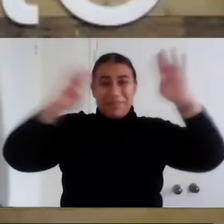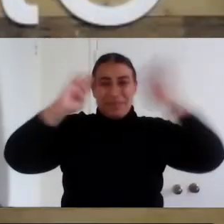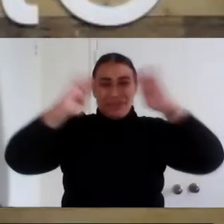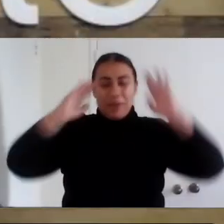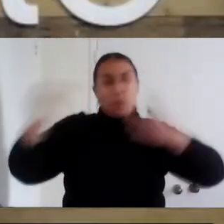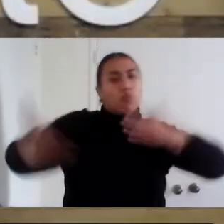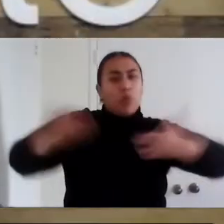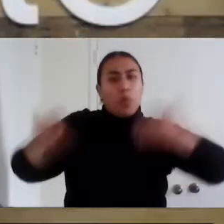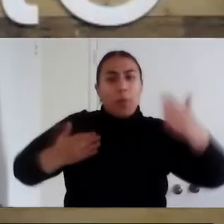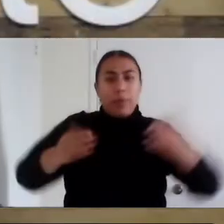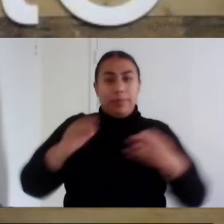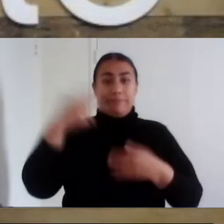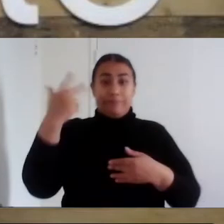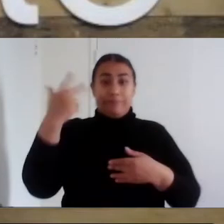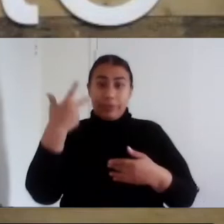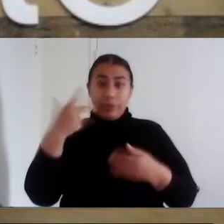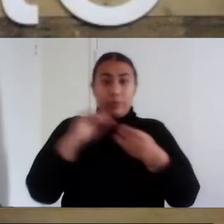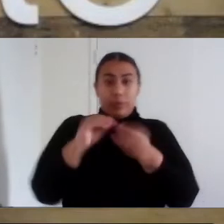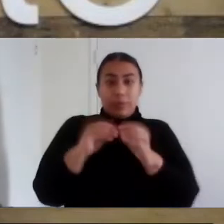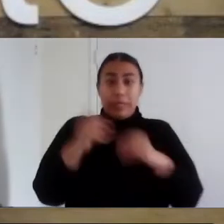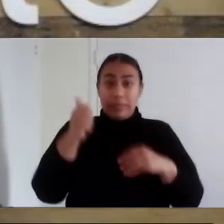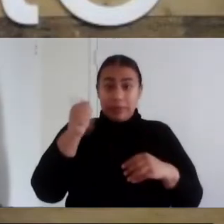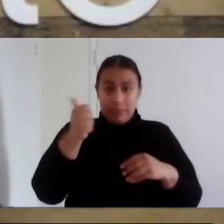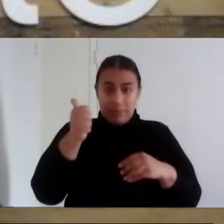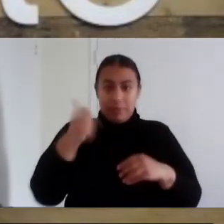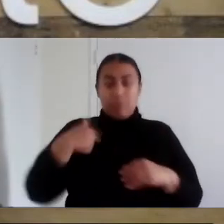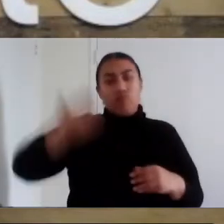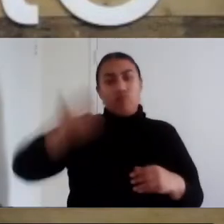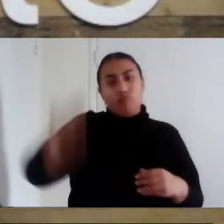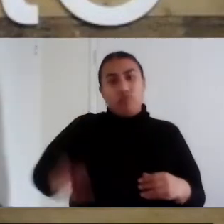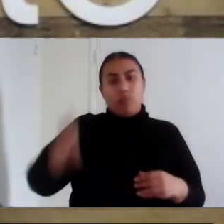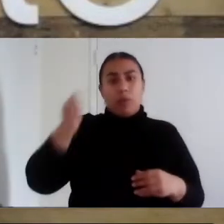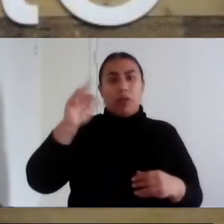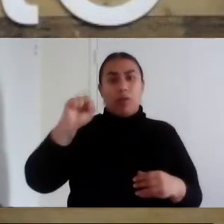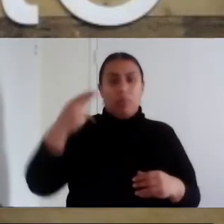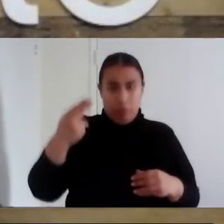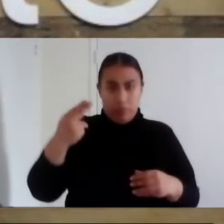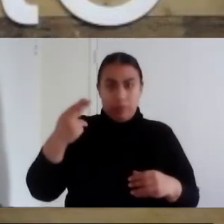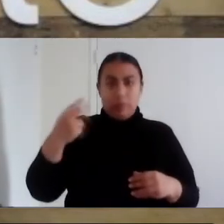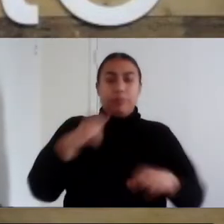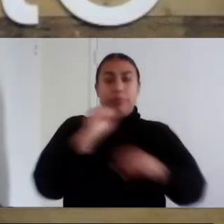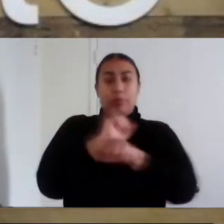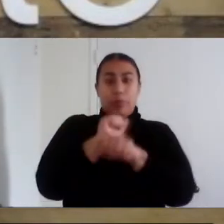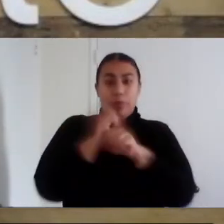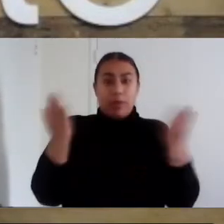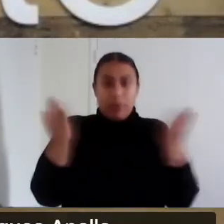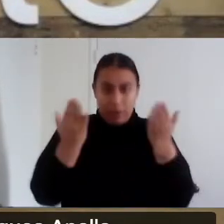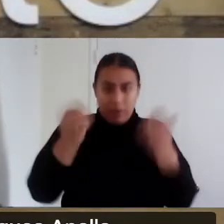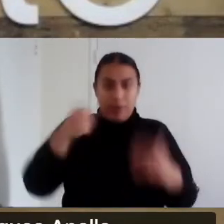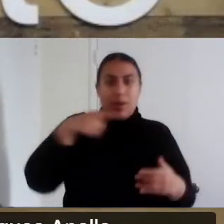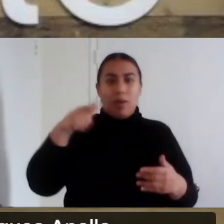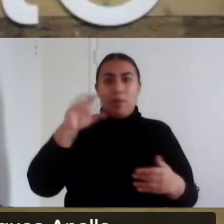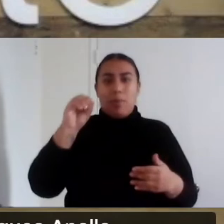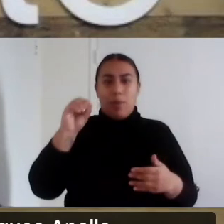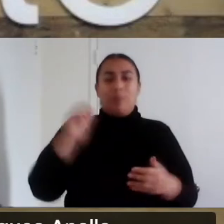Hello, everybody. Welcome to episode 10 of the Apollo Cannabis Now series. My name is Arash Taghvai, and I'm one of the patient care